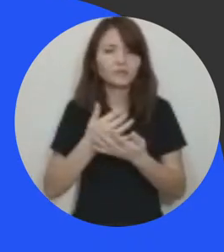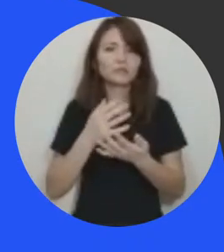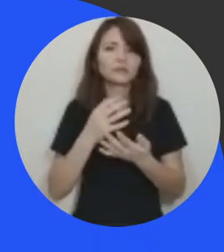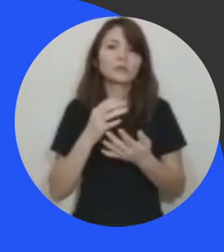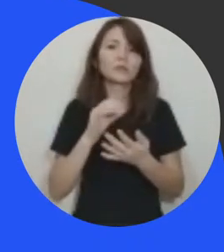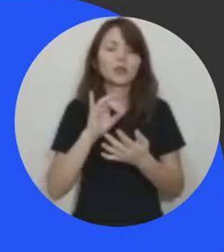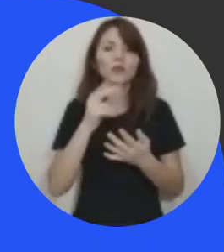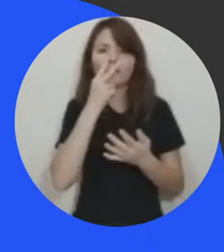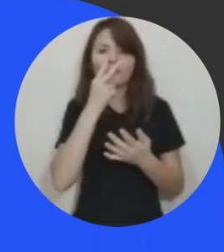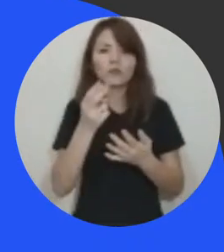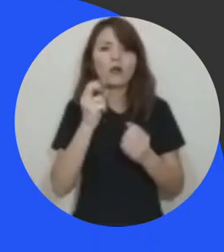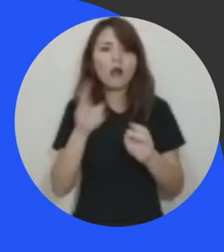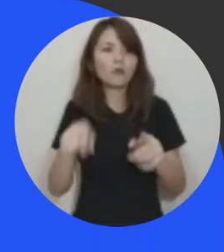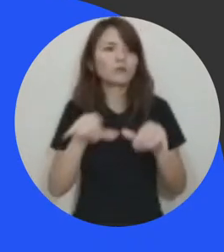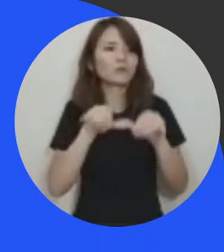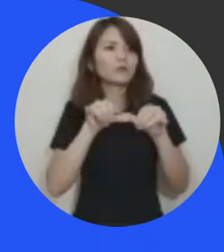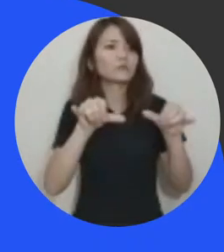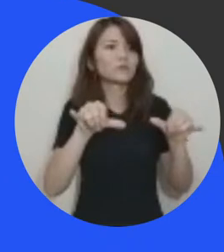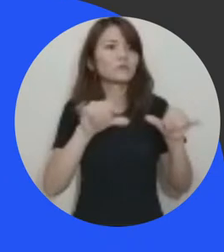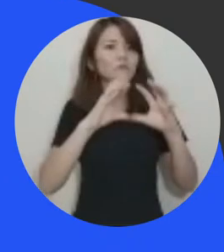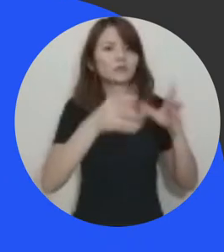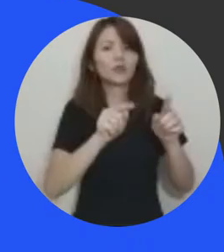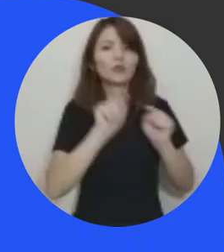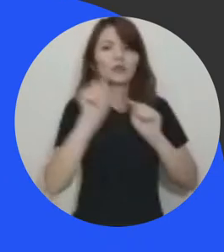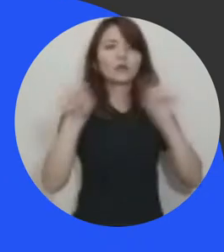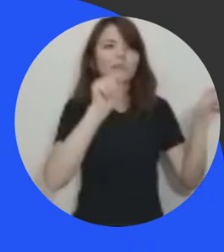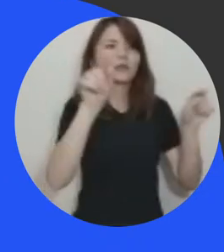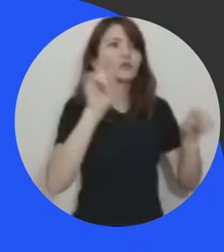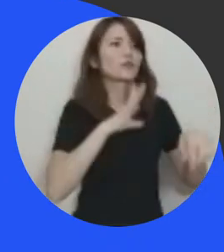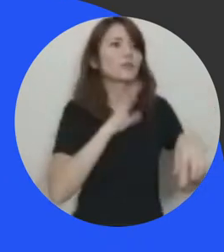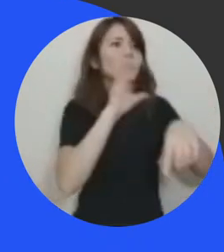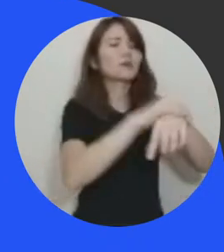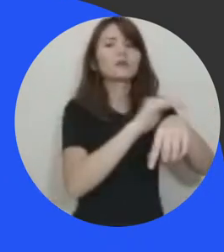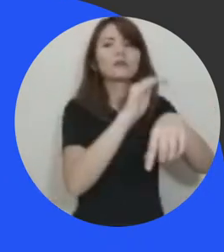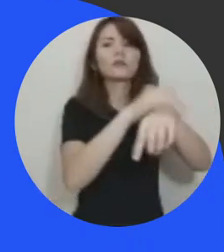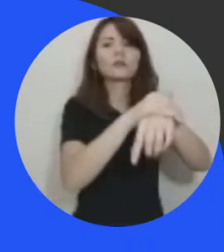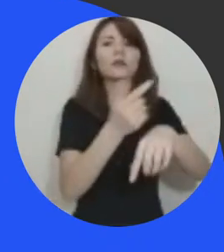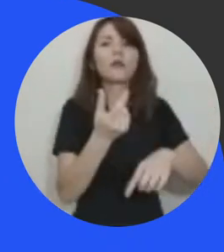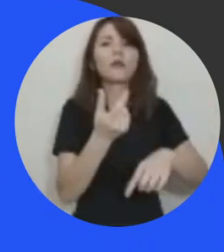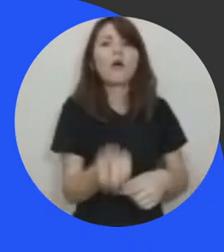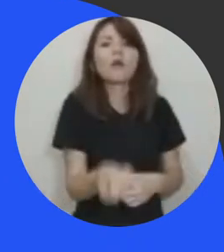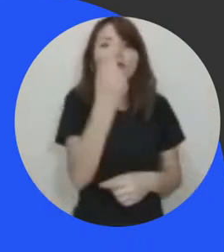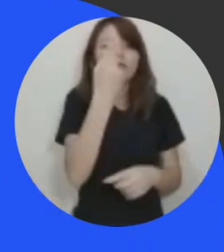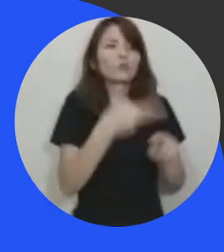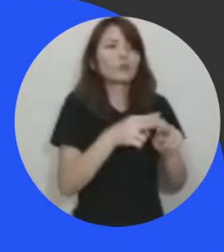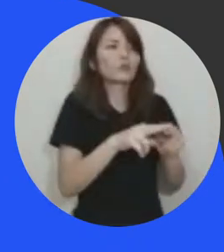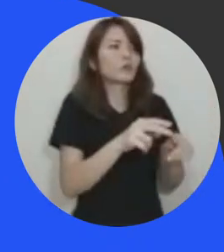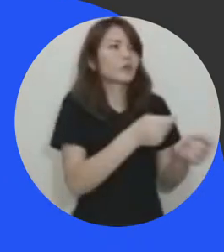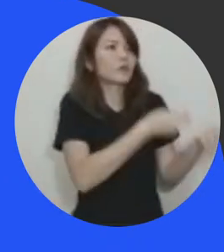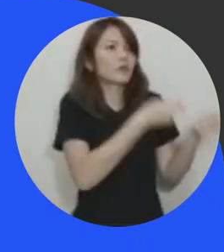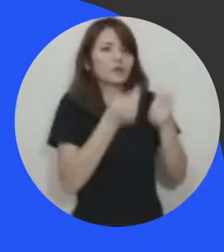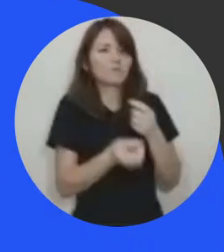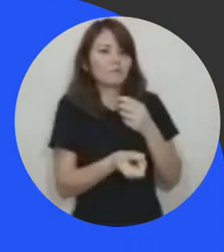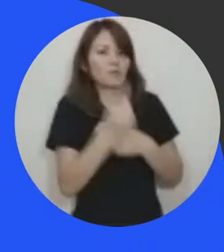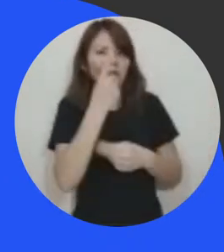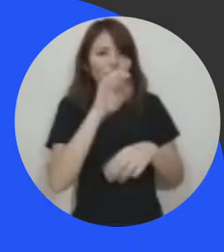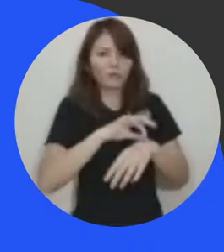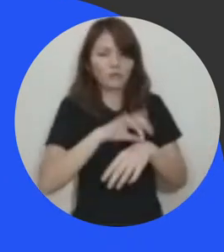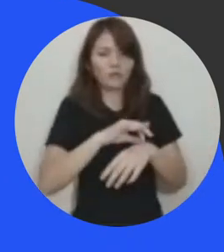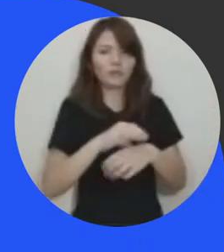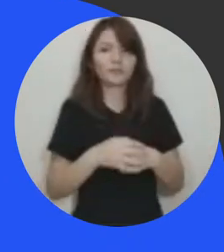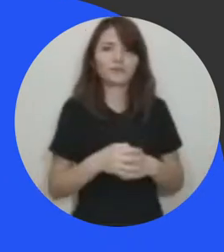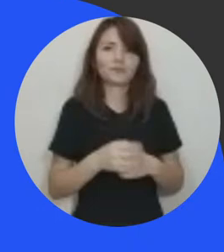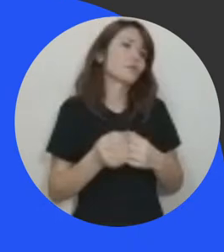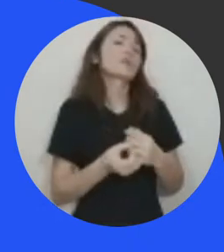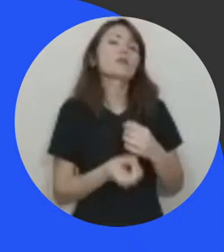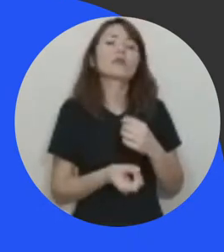start to identify where the case has come from originally, where the index case has come from. And so we can start